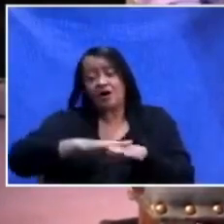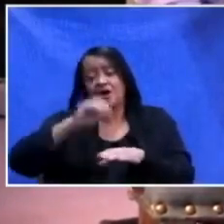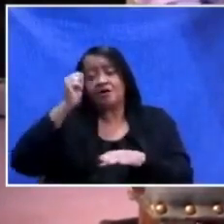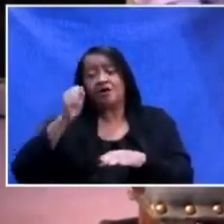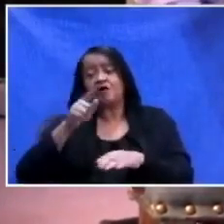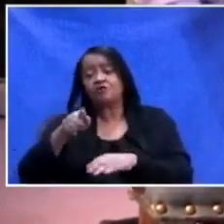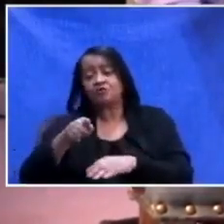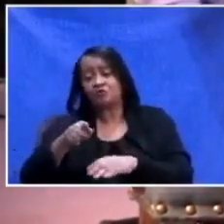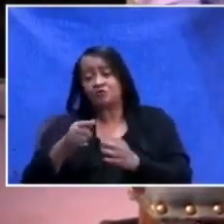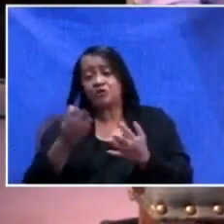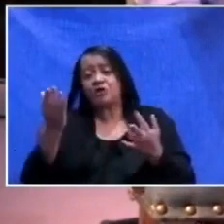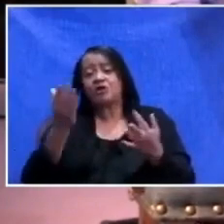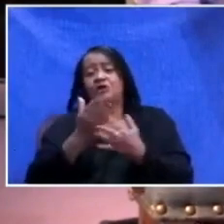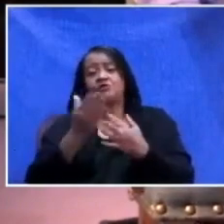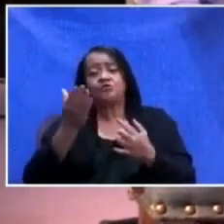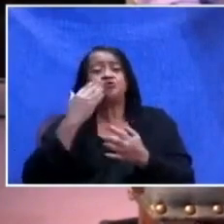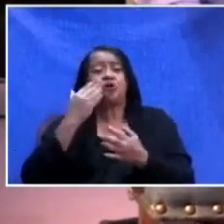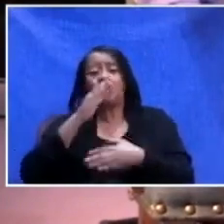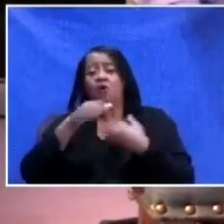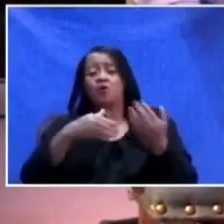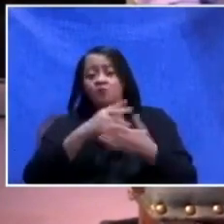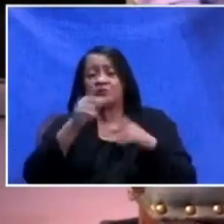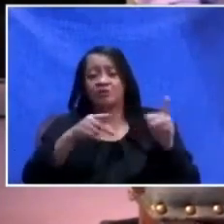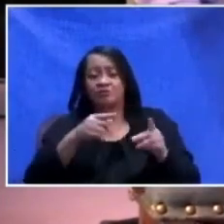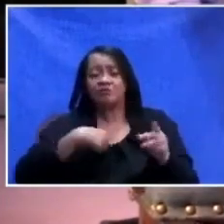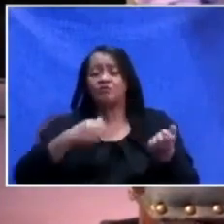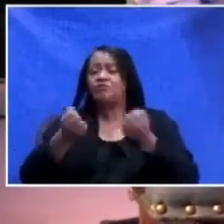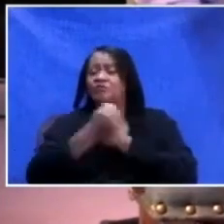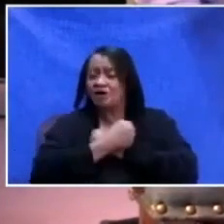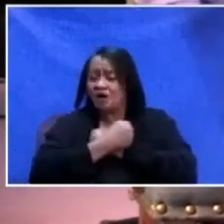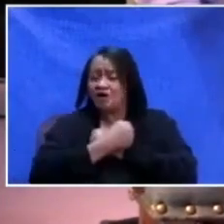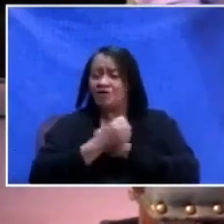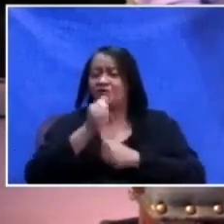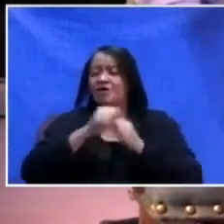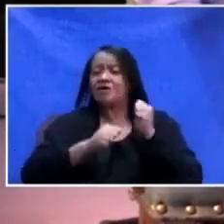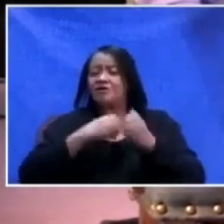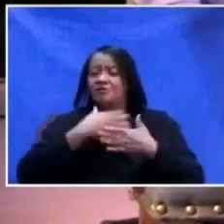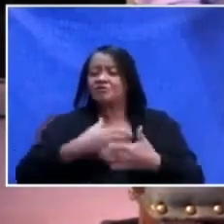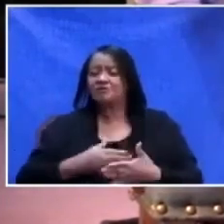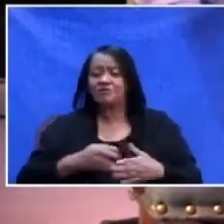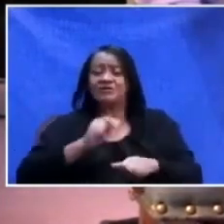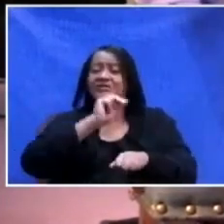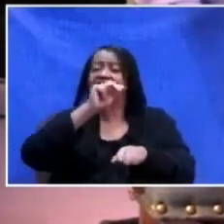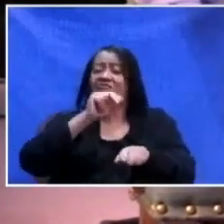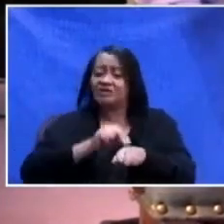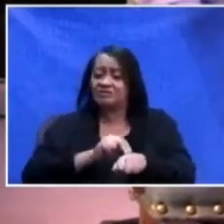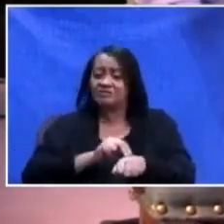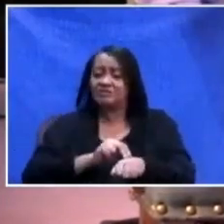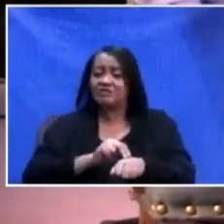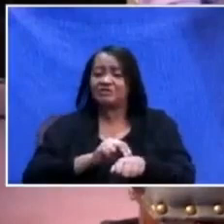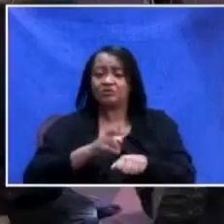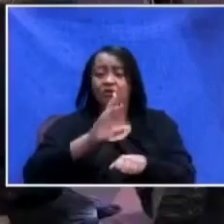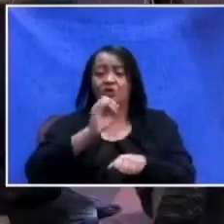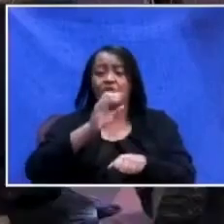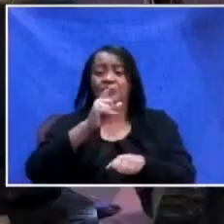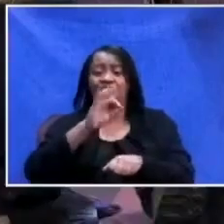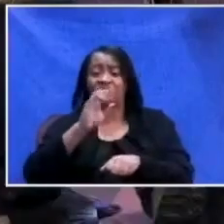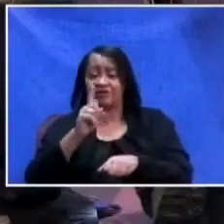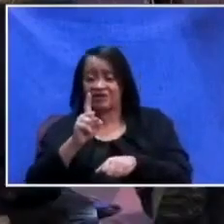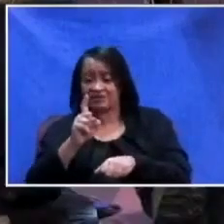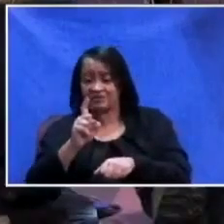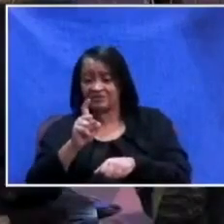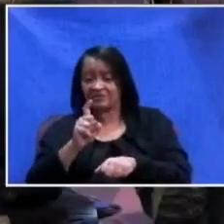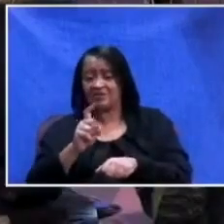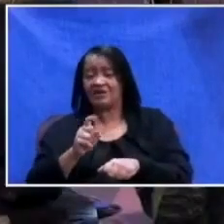treat everybody the same, amen. You love everybody, and it's just a natural reflex. Amen.